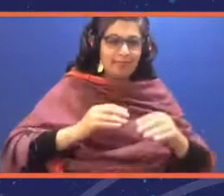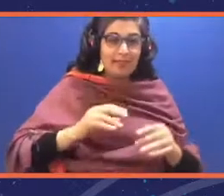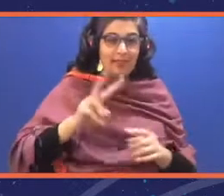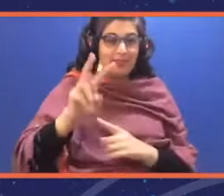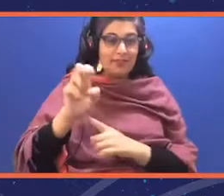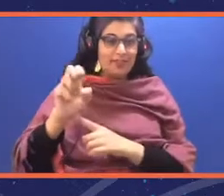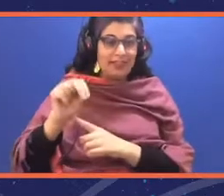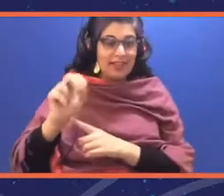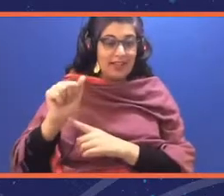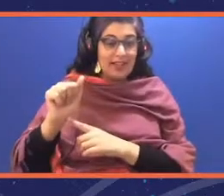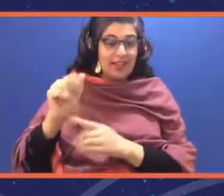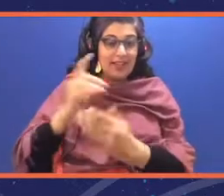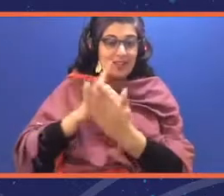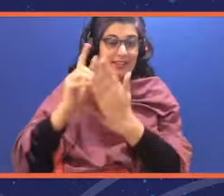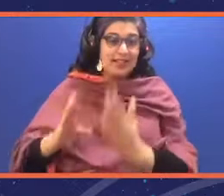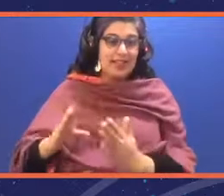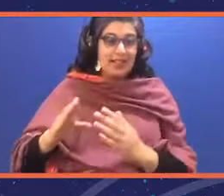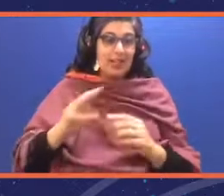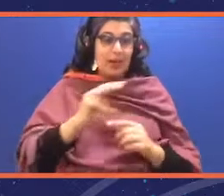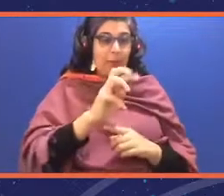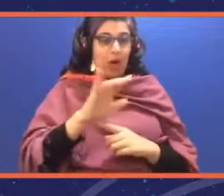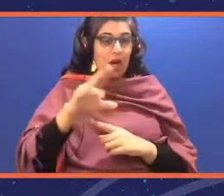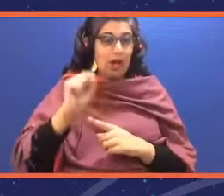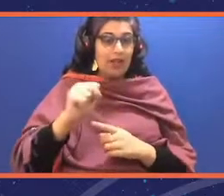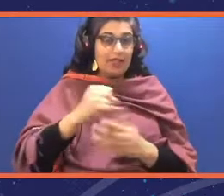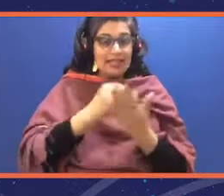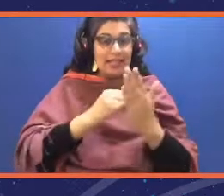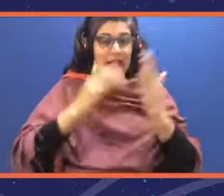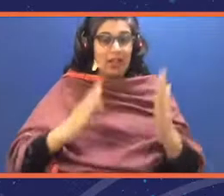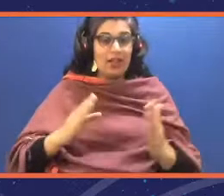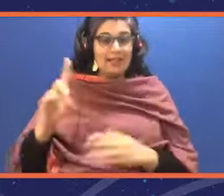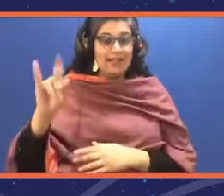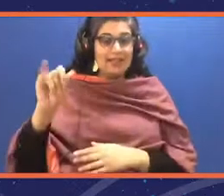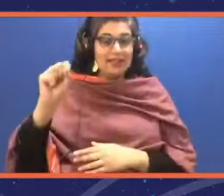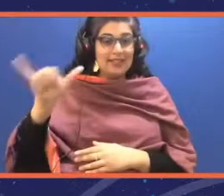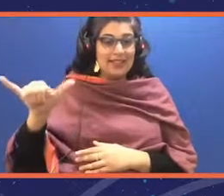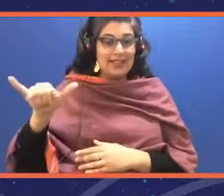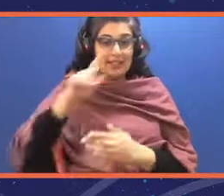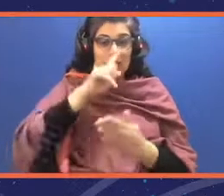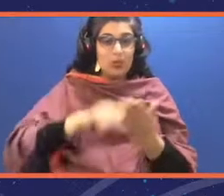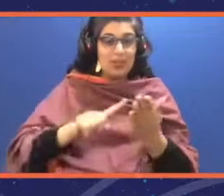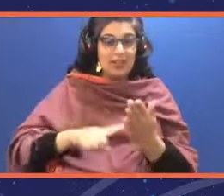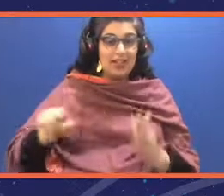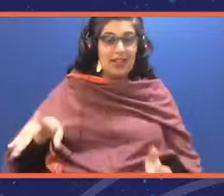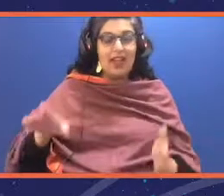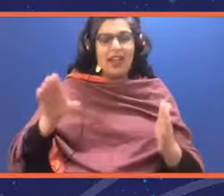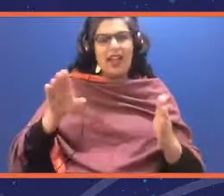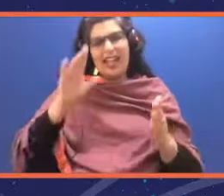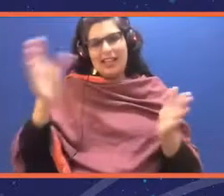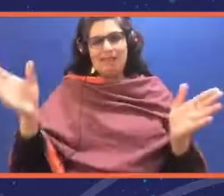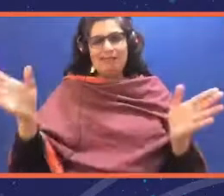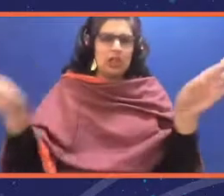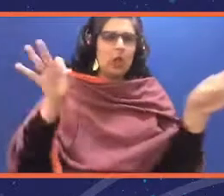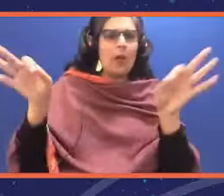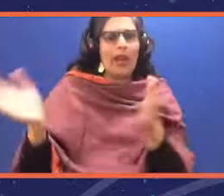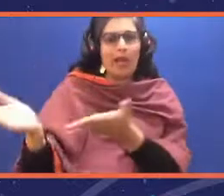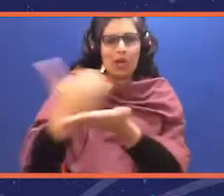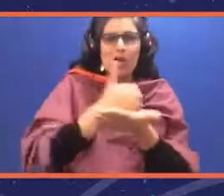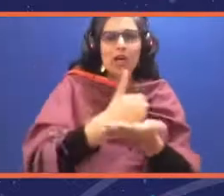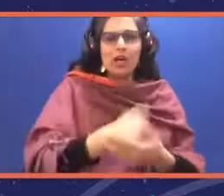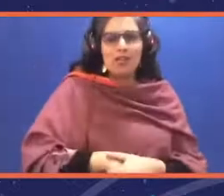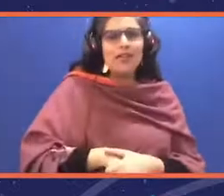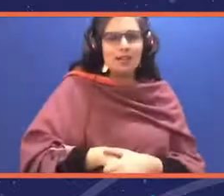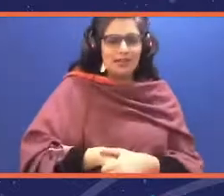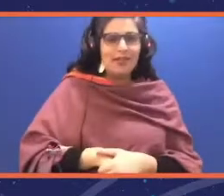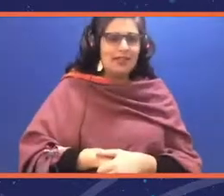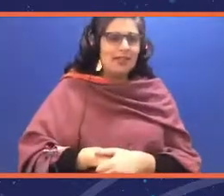designer, Marcus is an illustrator, Daisy is a researcher and curator. Next slide.